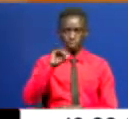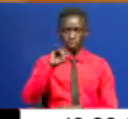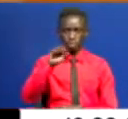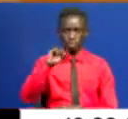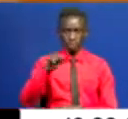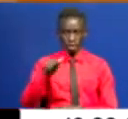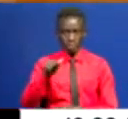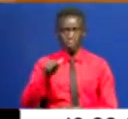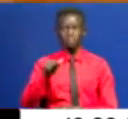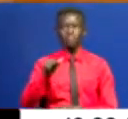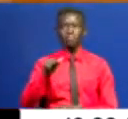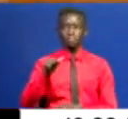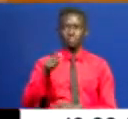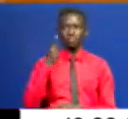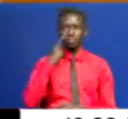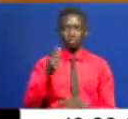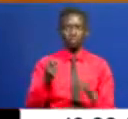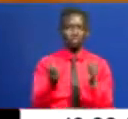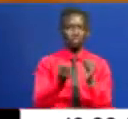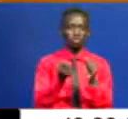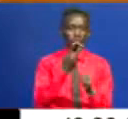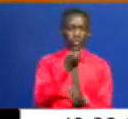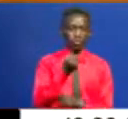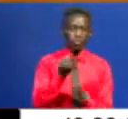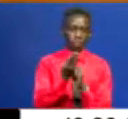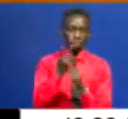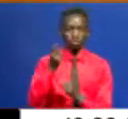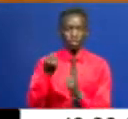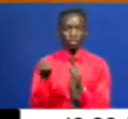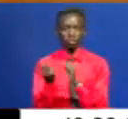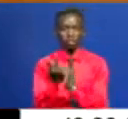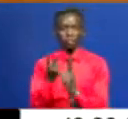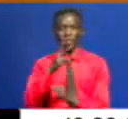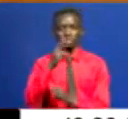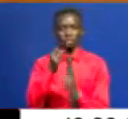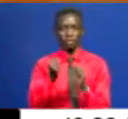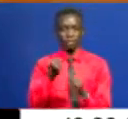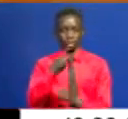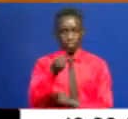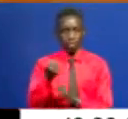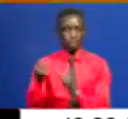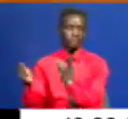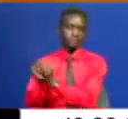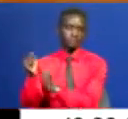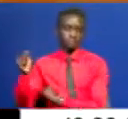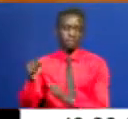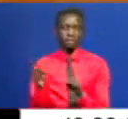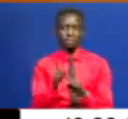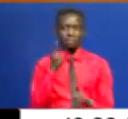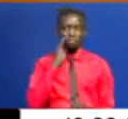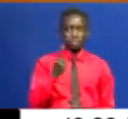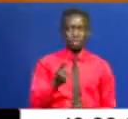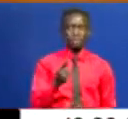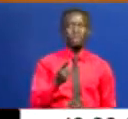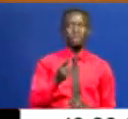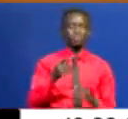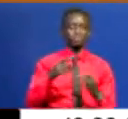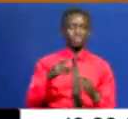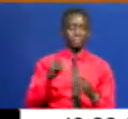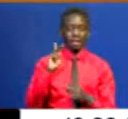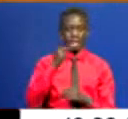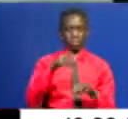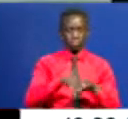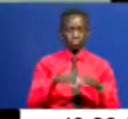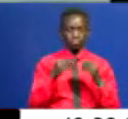of 25-14, 25-12 and 25-15. Meanwhile, Kenya Pipeline defeated Diofio of Senegal by three sets to